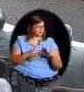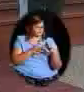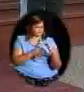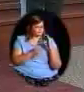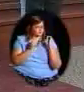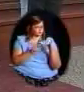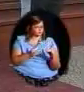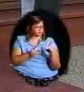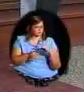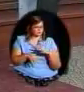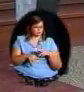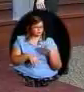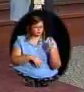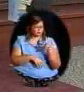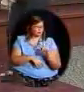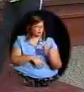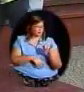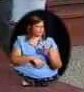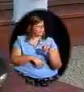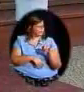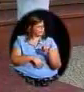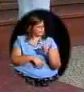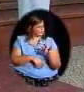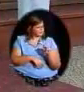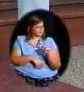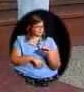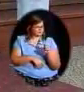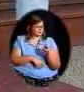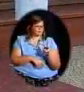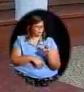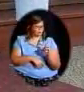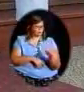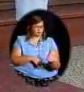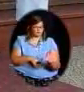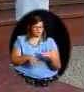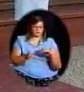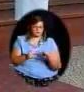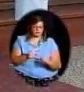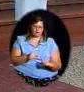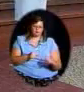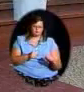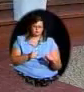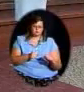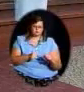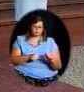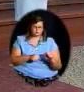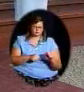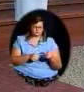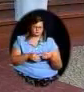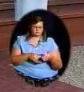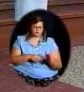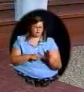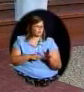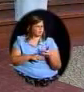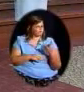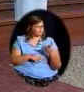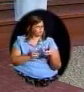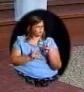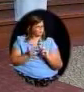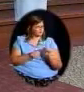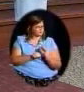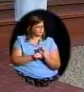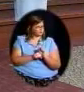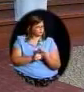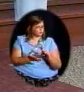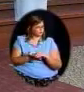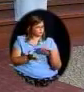Lindenwood, Corey Norris, the Director of Student Development, was able to employ 4 students to work in the Student Development Office for a